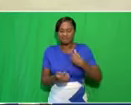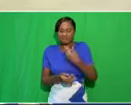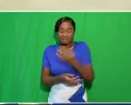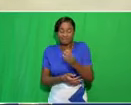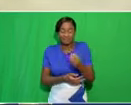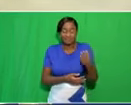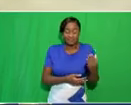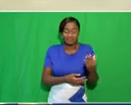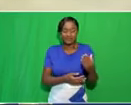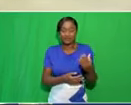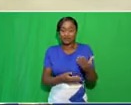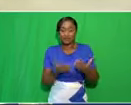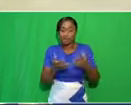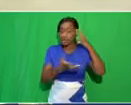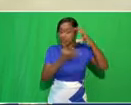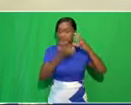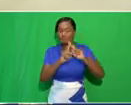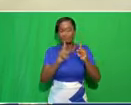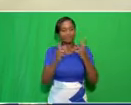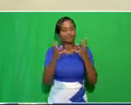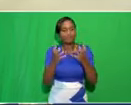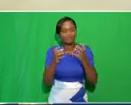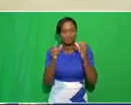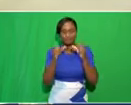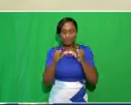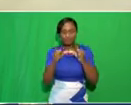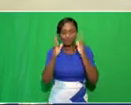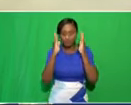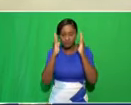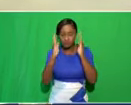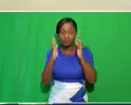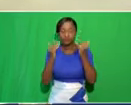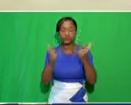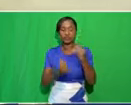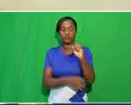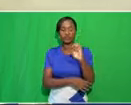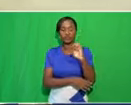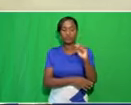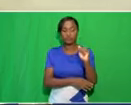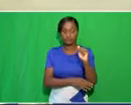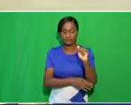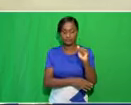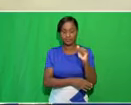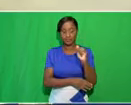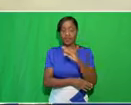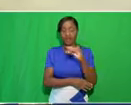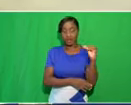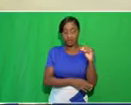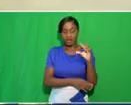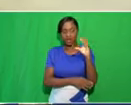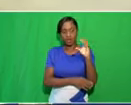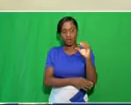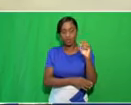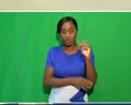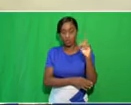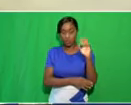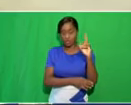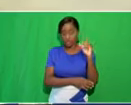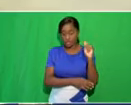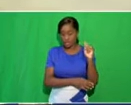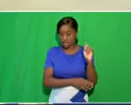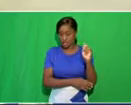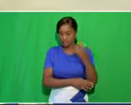a number of these issues, but we want to stay focused really on the SEA and Concordat. So if you can zero in your questions in those